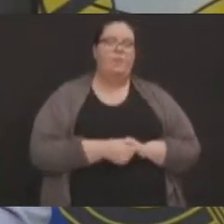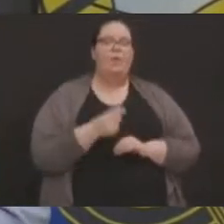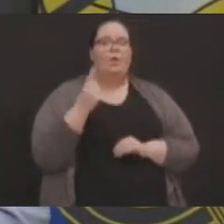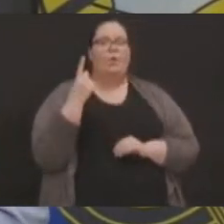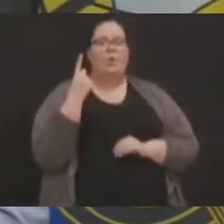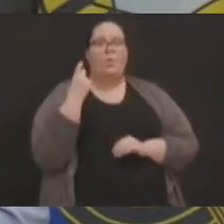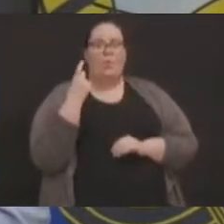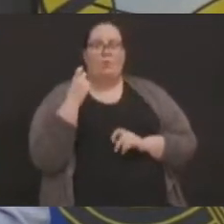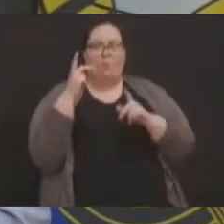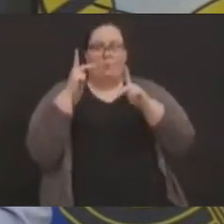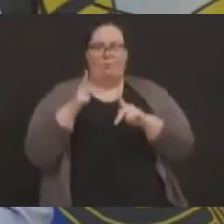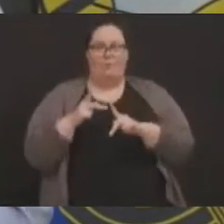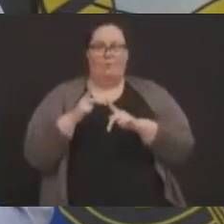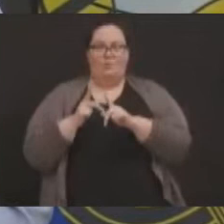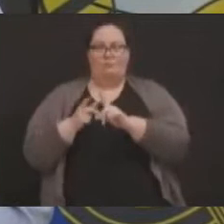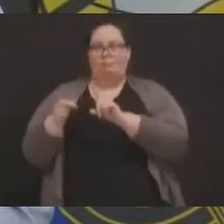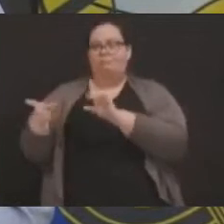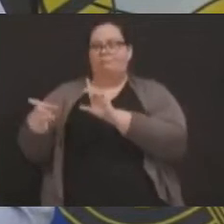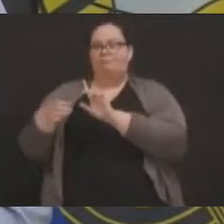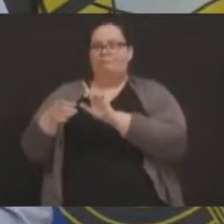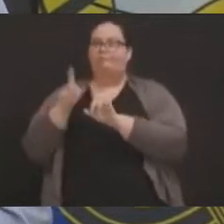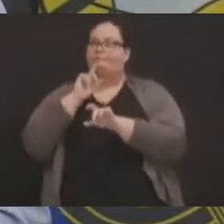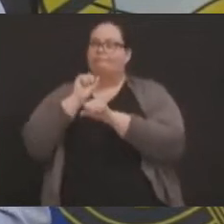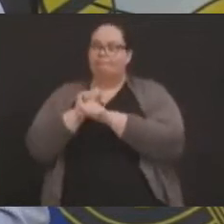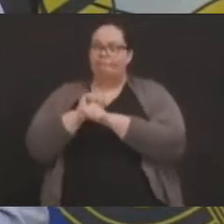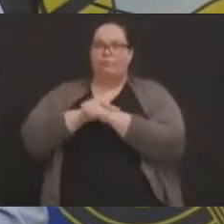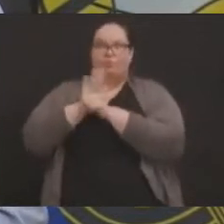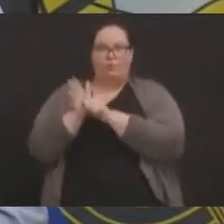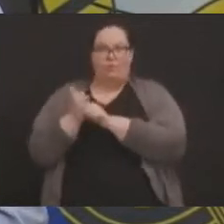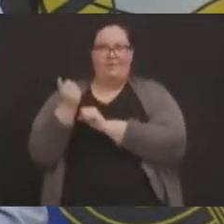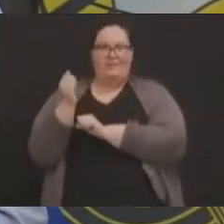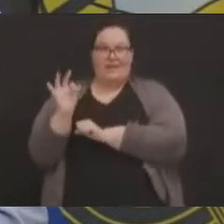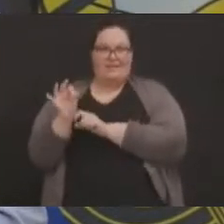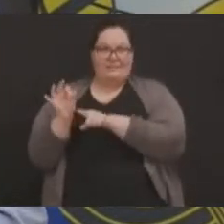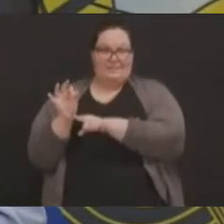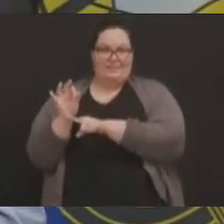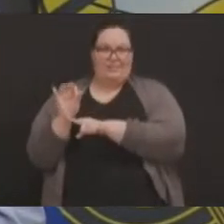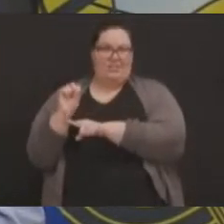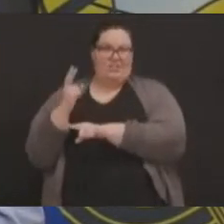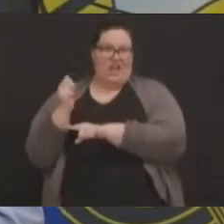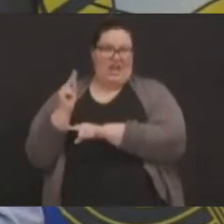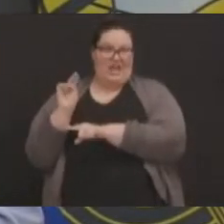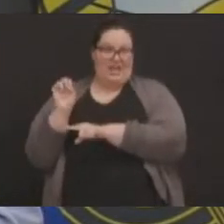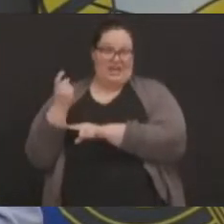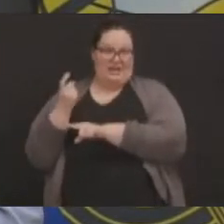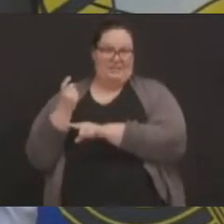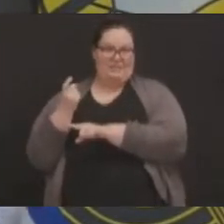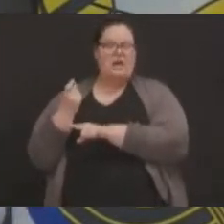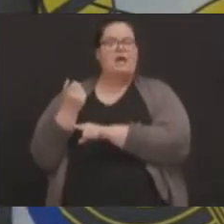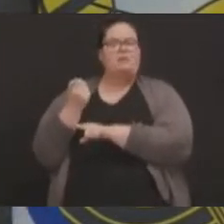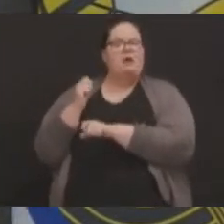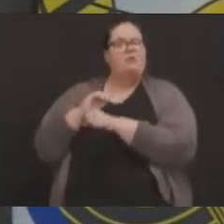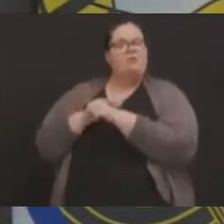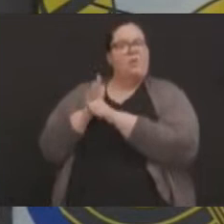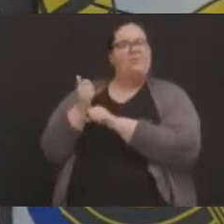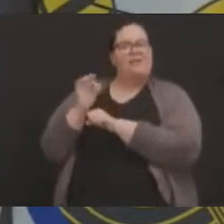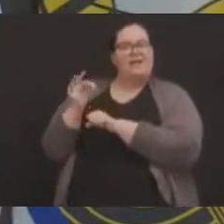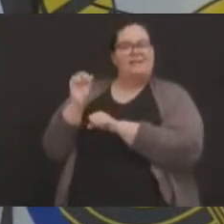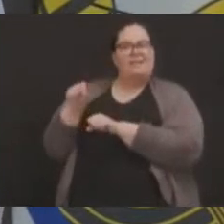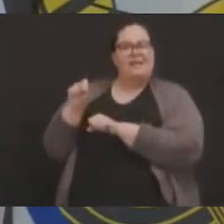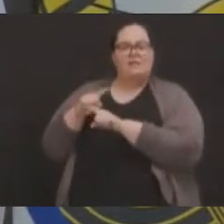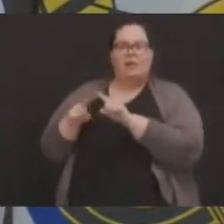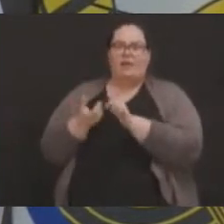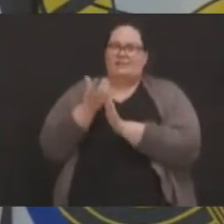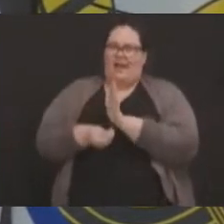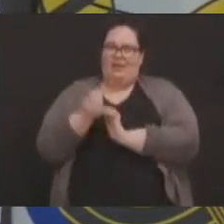as COVID-19 related, and I wish to offer my sincere condolences to the bereaved families and friends. All of New Brunswick